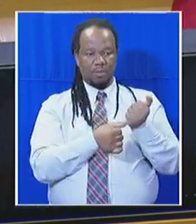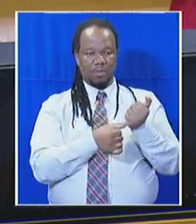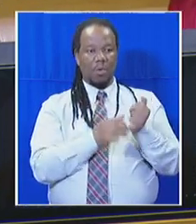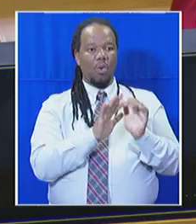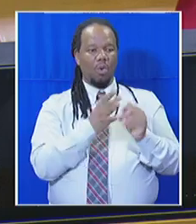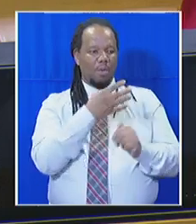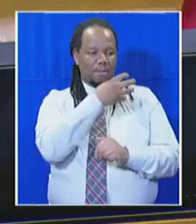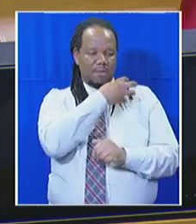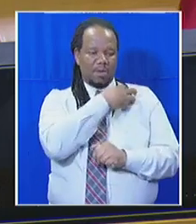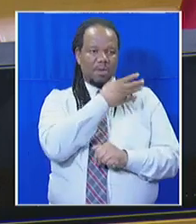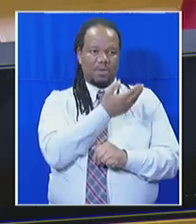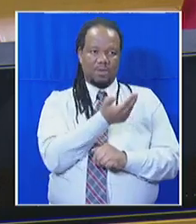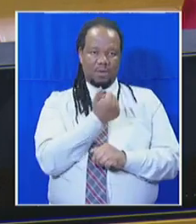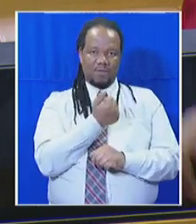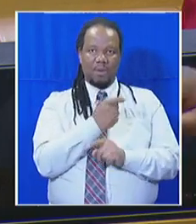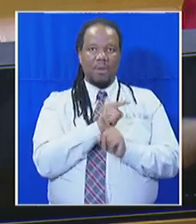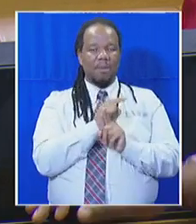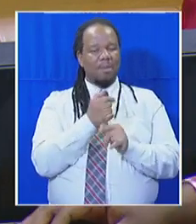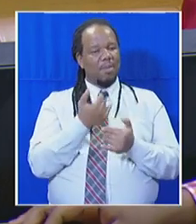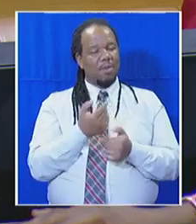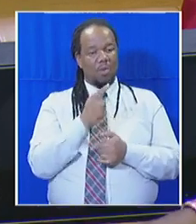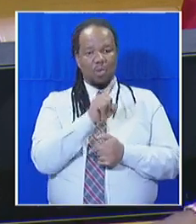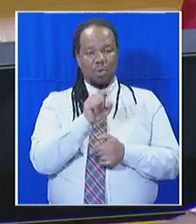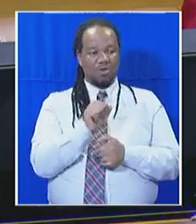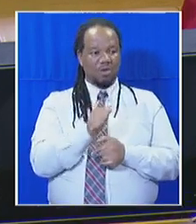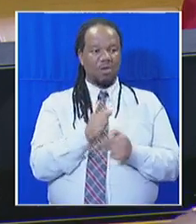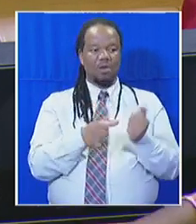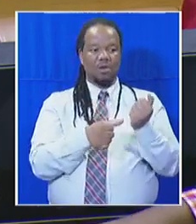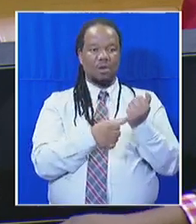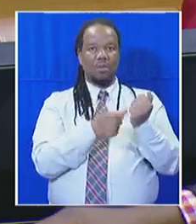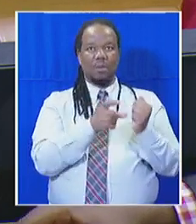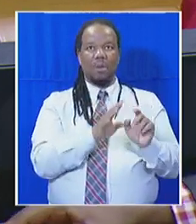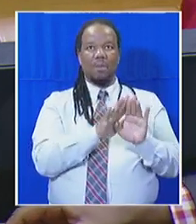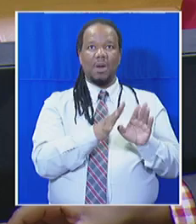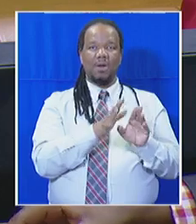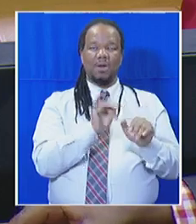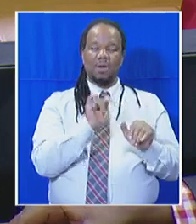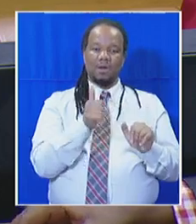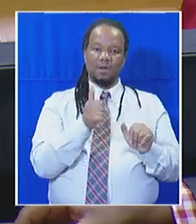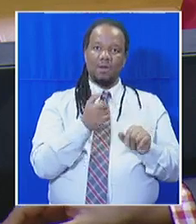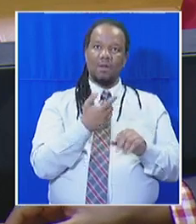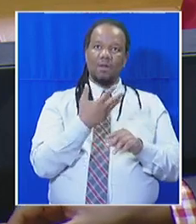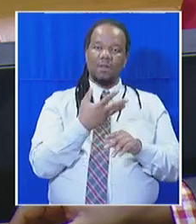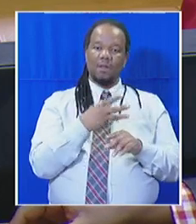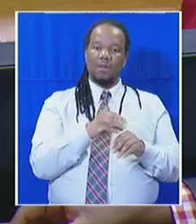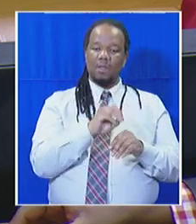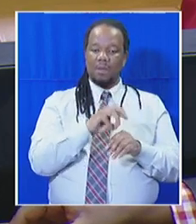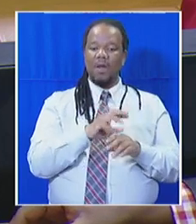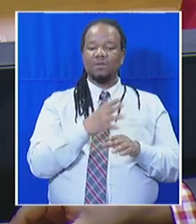And therefore, the questions that were not answered today must be treated as questions that fall off and must come back to the